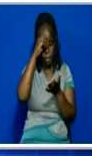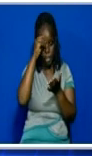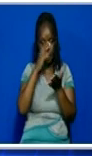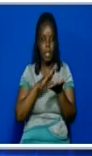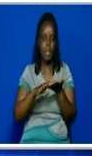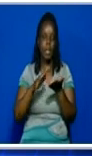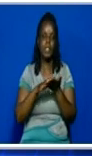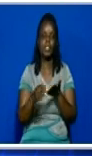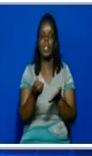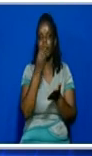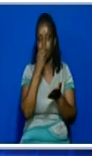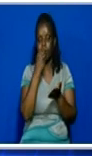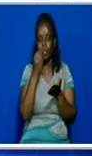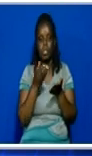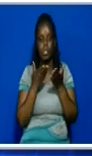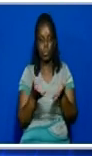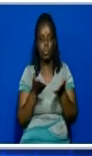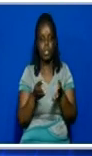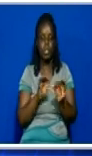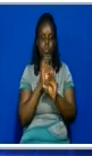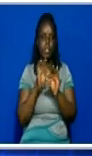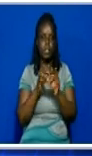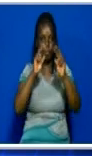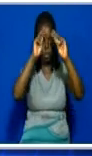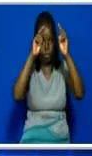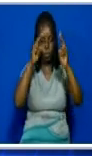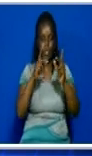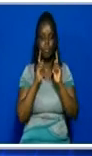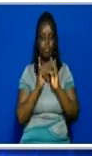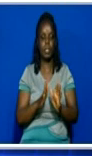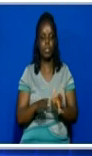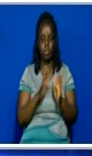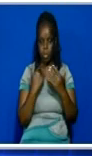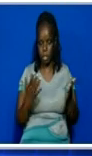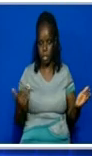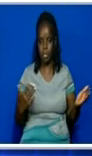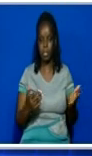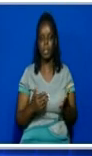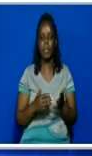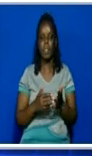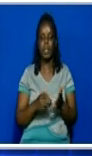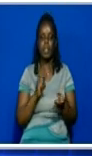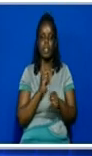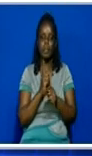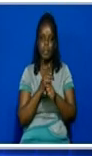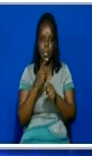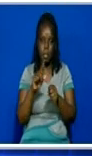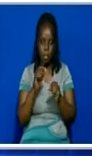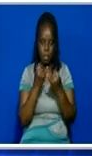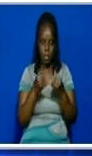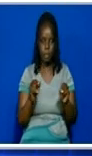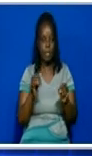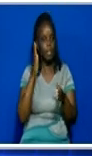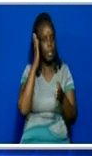and nutrition. Today's specific topic is a personal hygiene, that is keeping clean. Now, I know